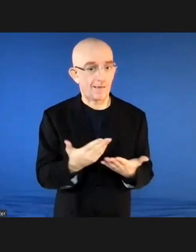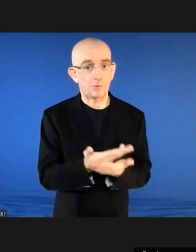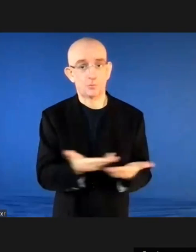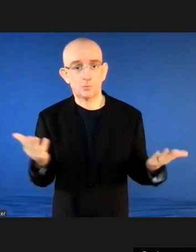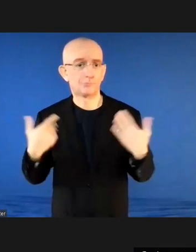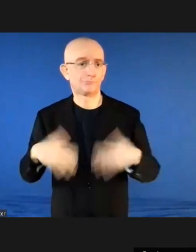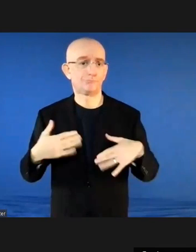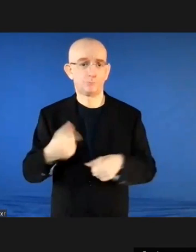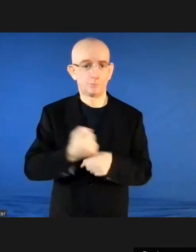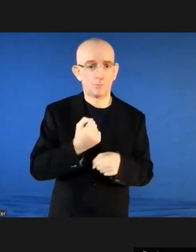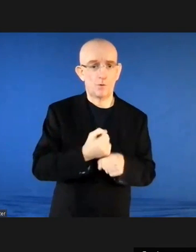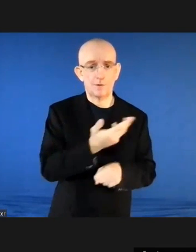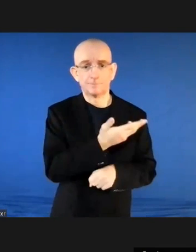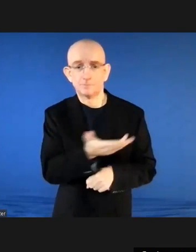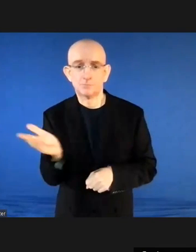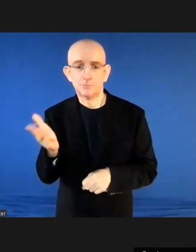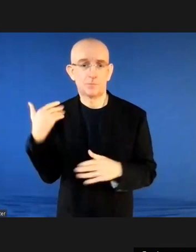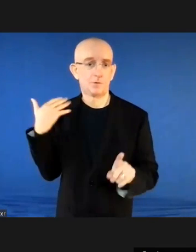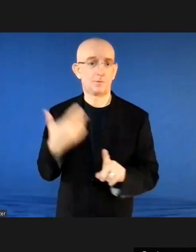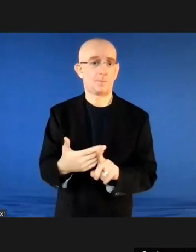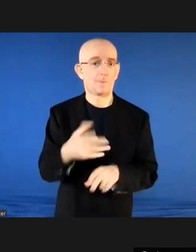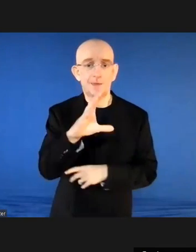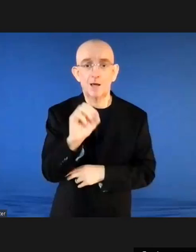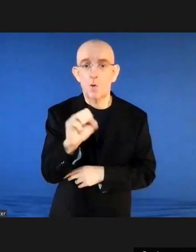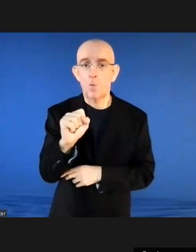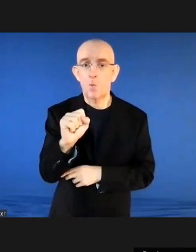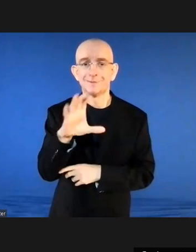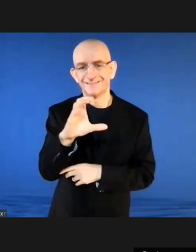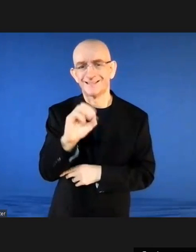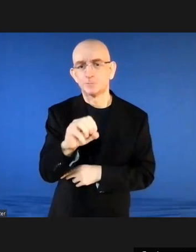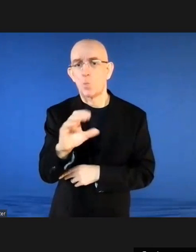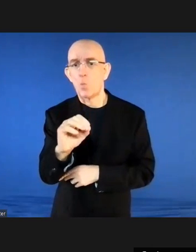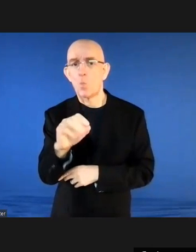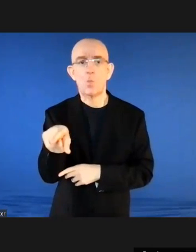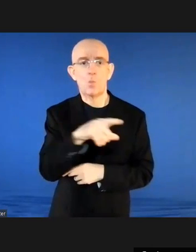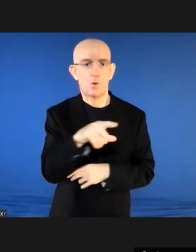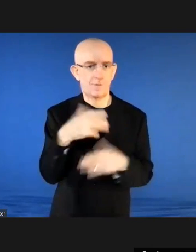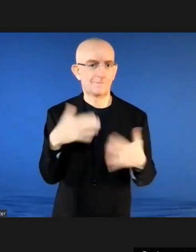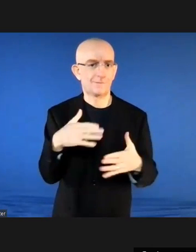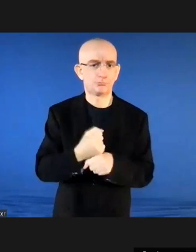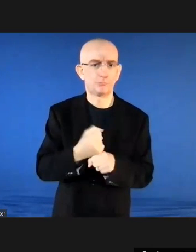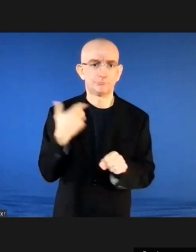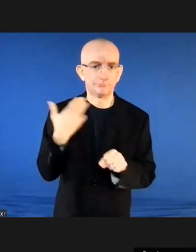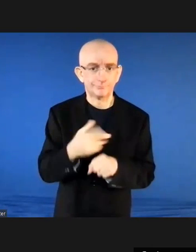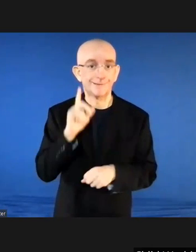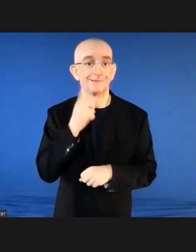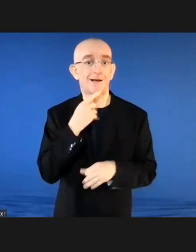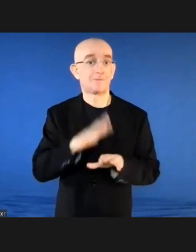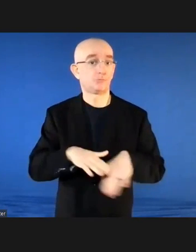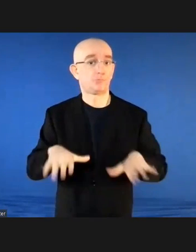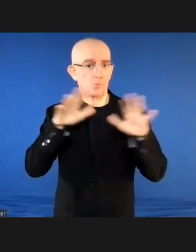fantastic report with all its very constructive recommendations for us all. And of